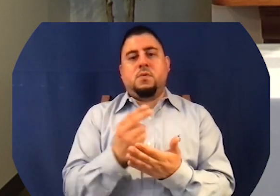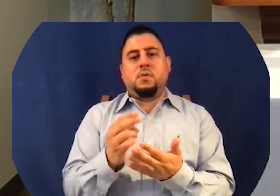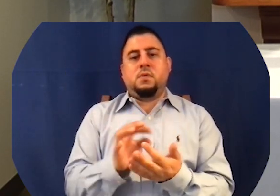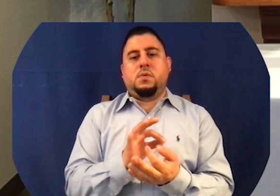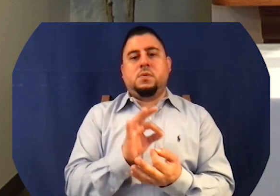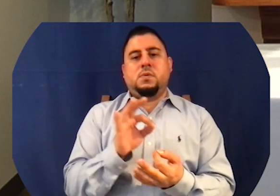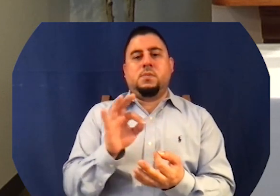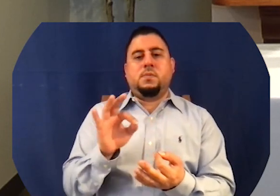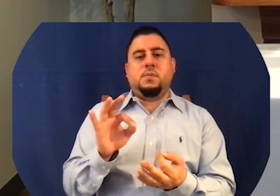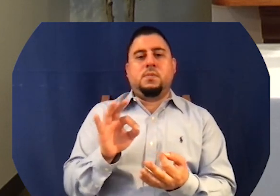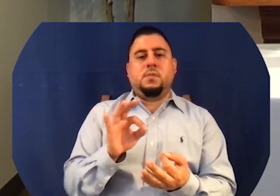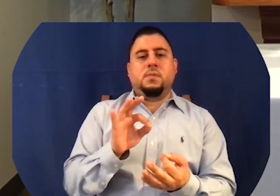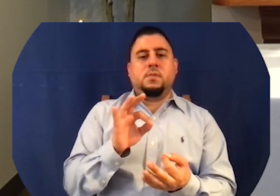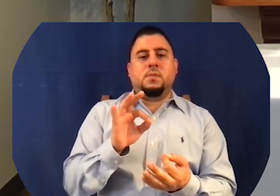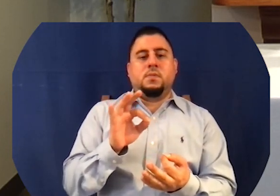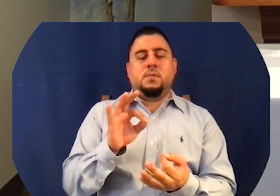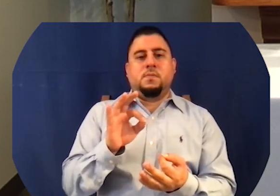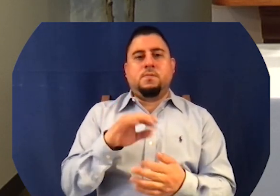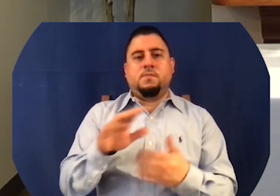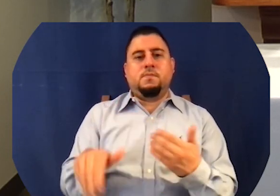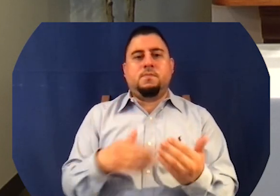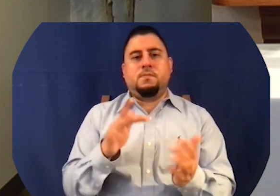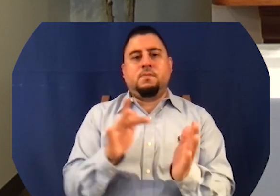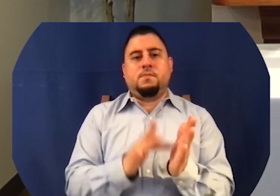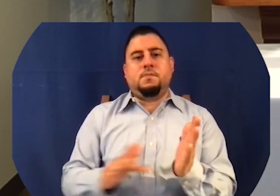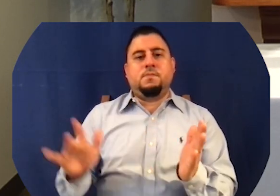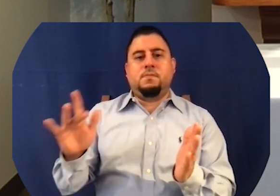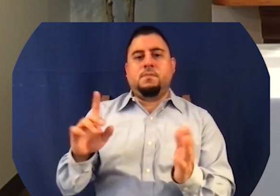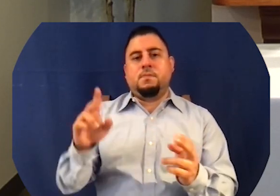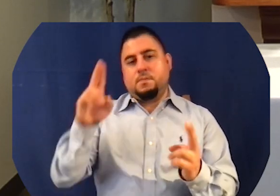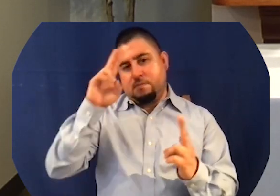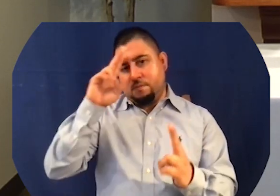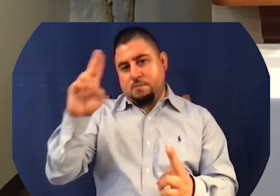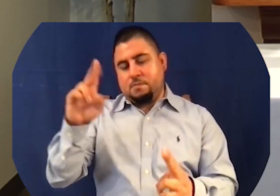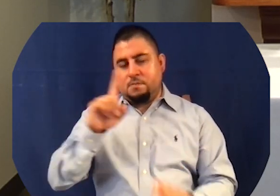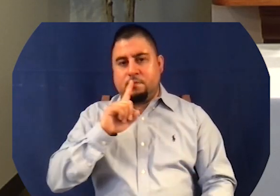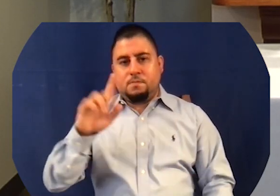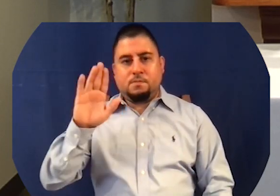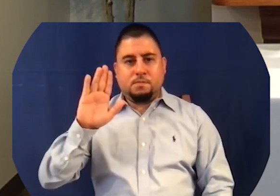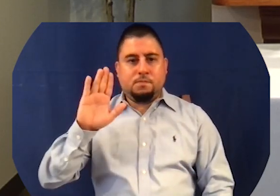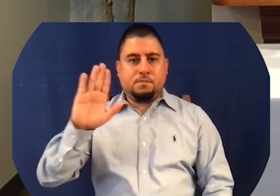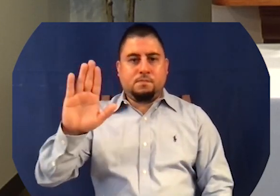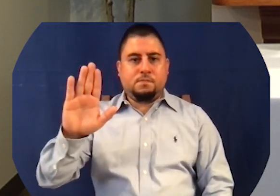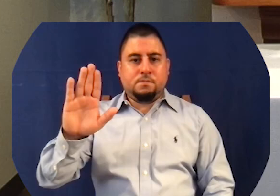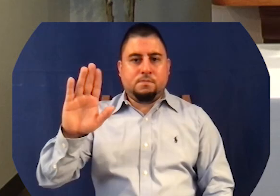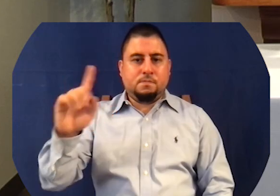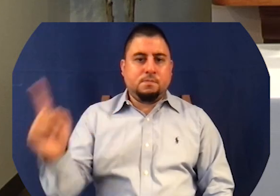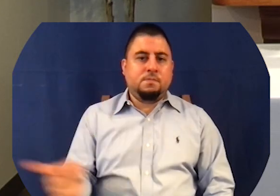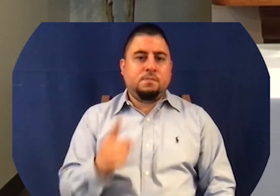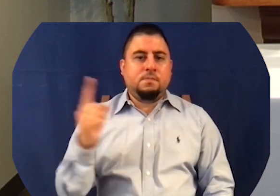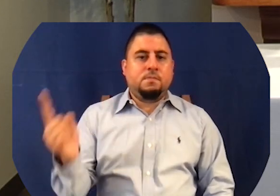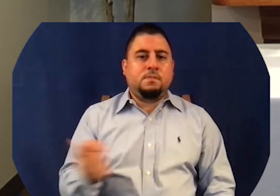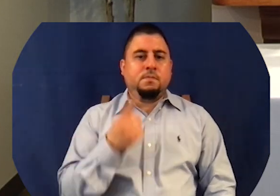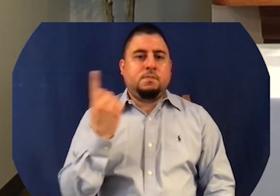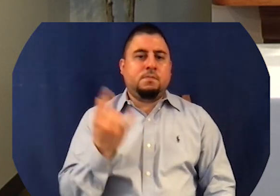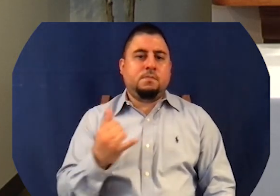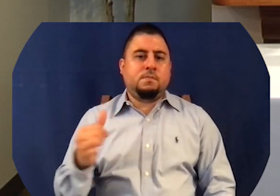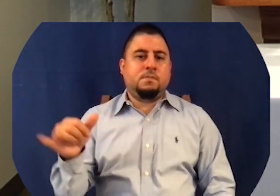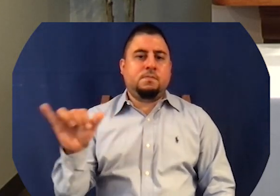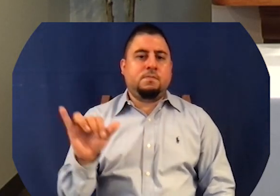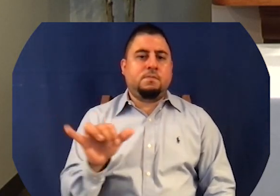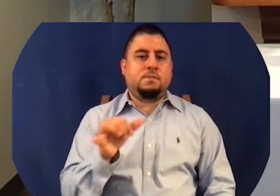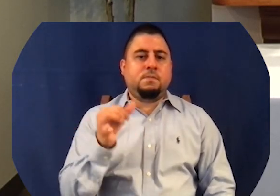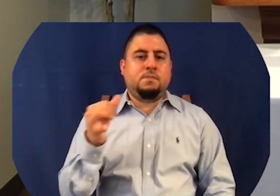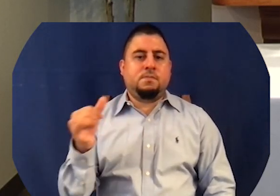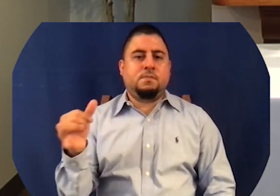of the Holy Spirit, all glory and honor is yours